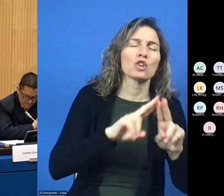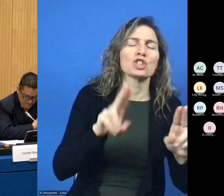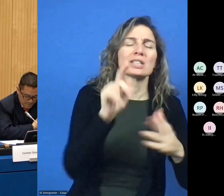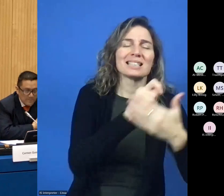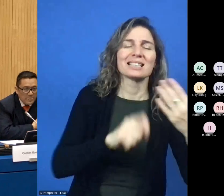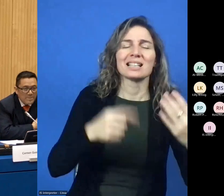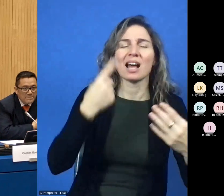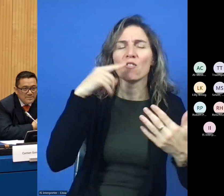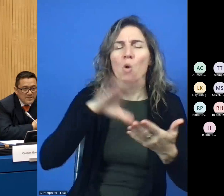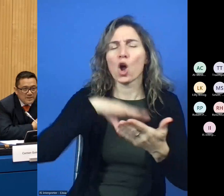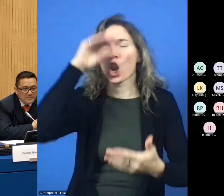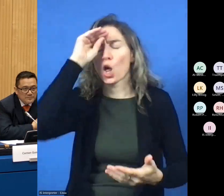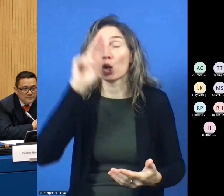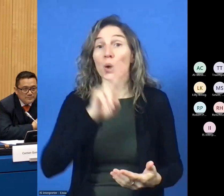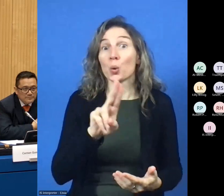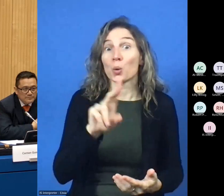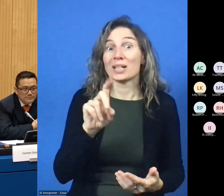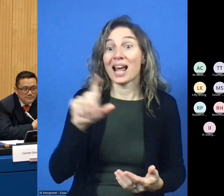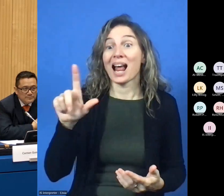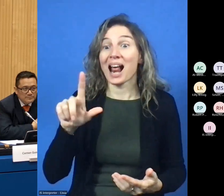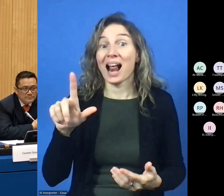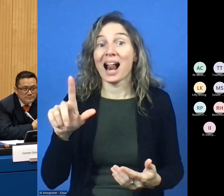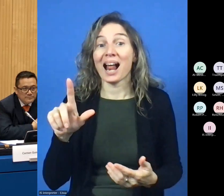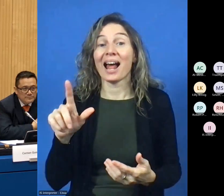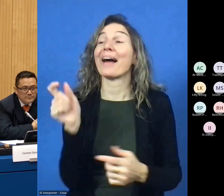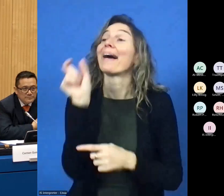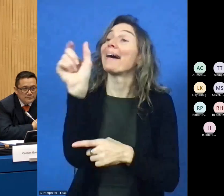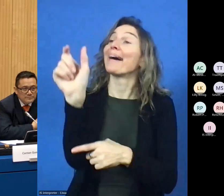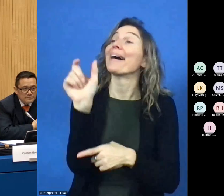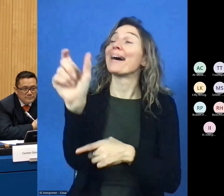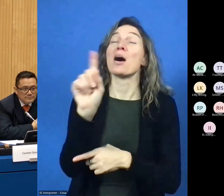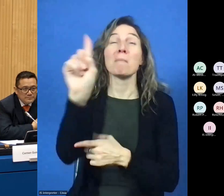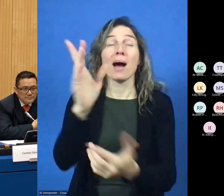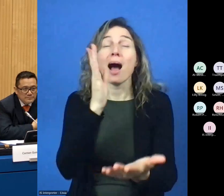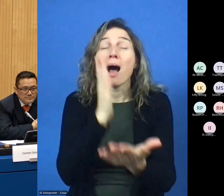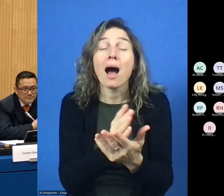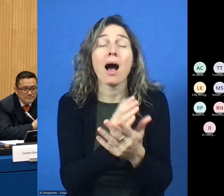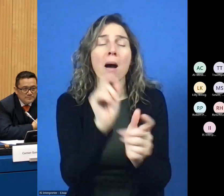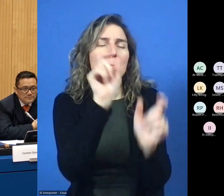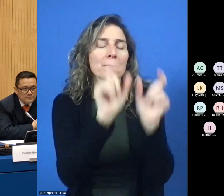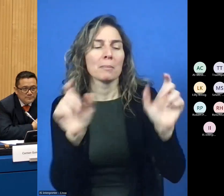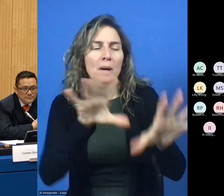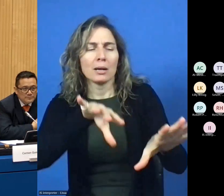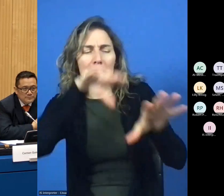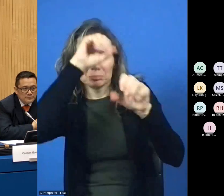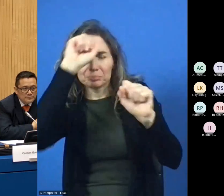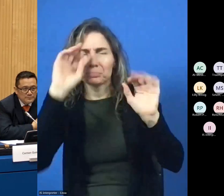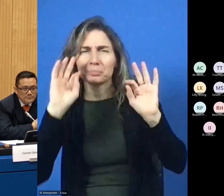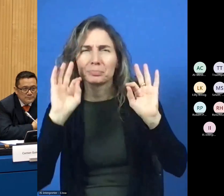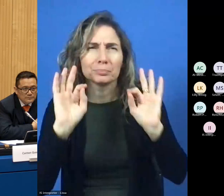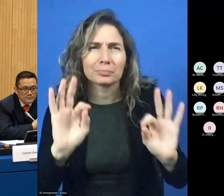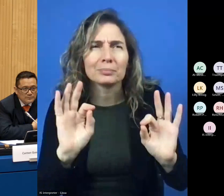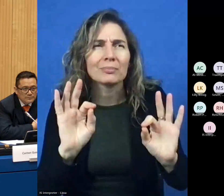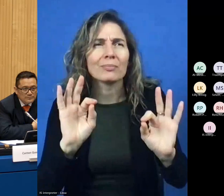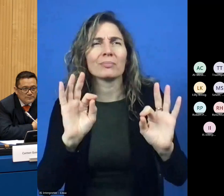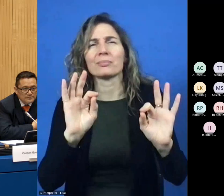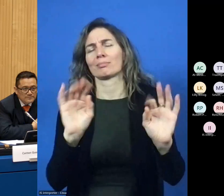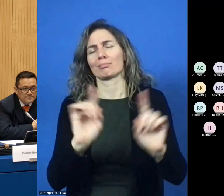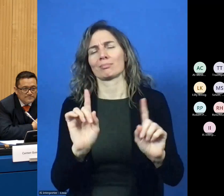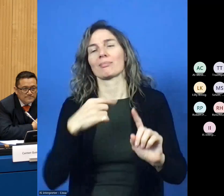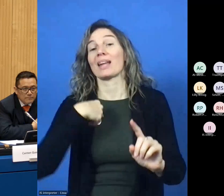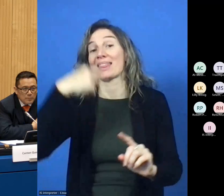inclusive education, but there are many. Not always understood, and I think the essence of the success for